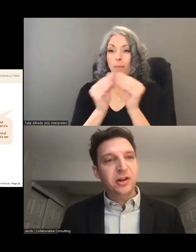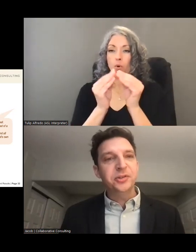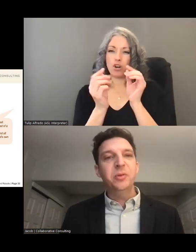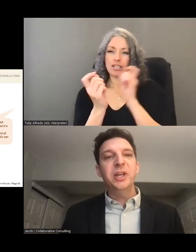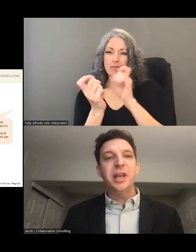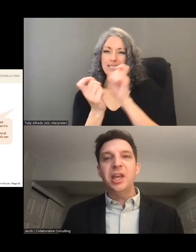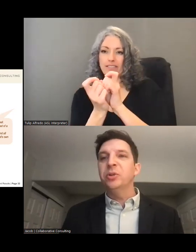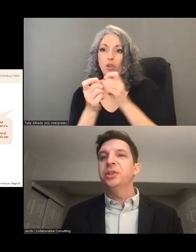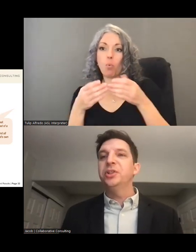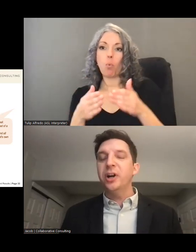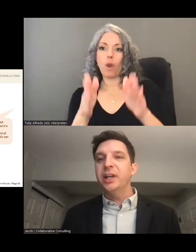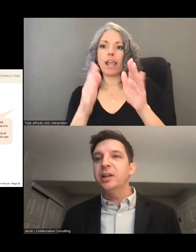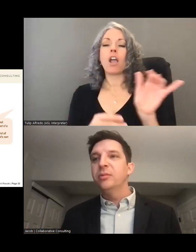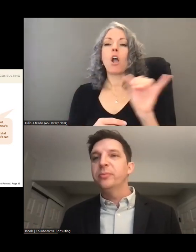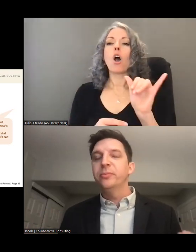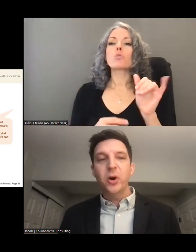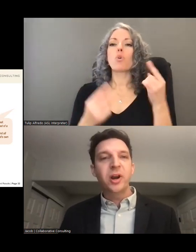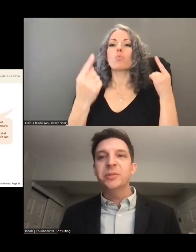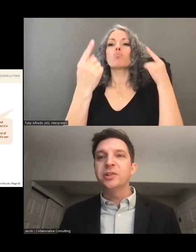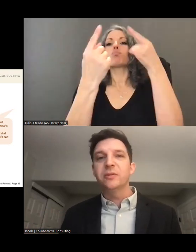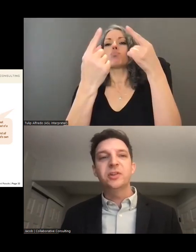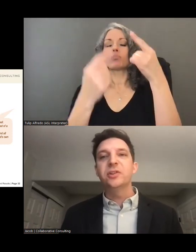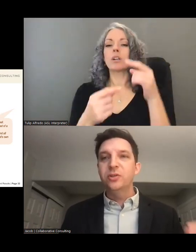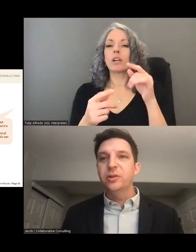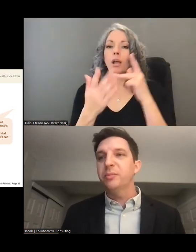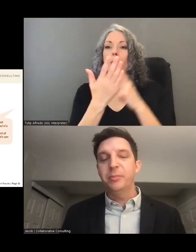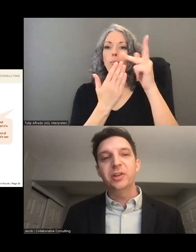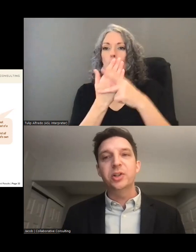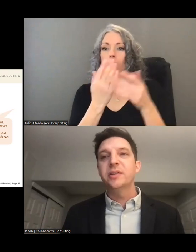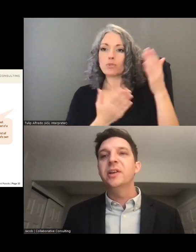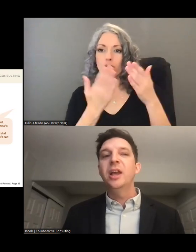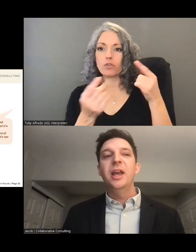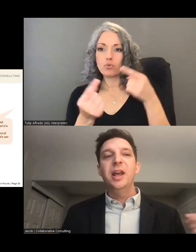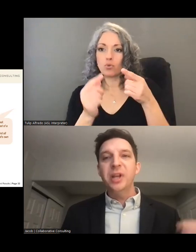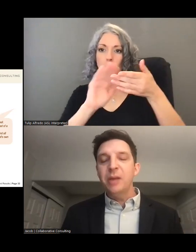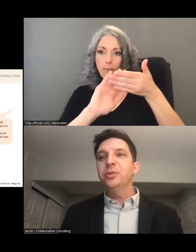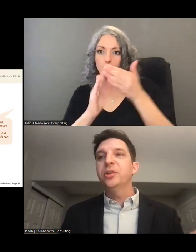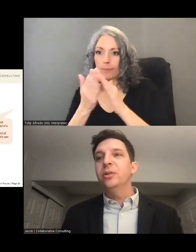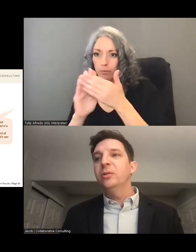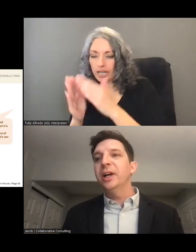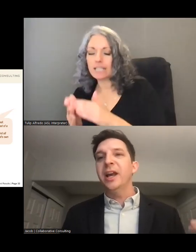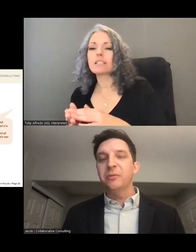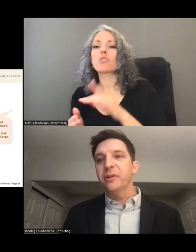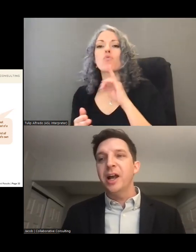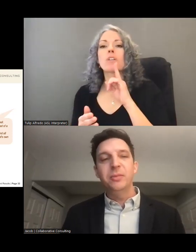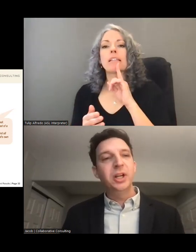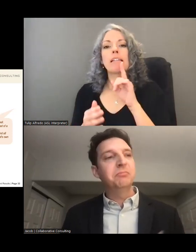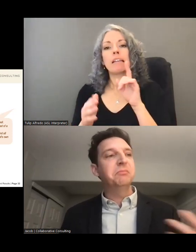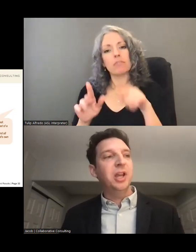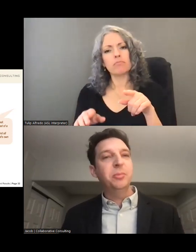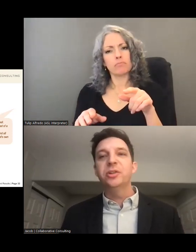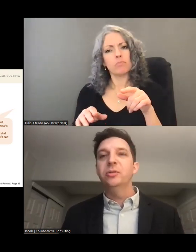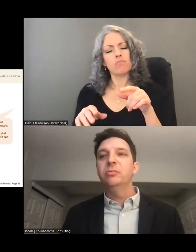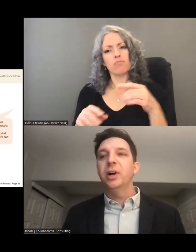and also being able to target programs and services to those populations and be able to account for that,